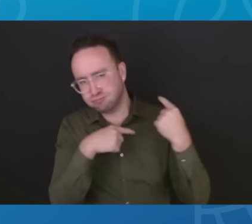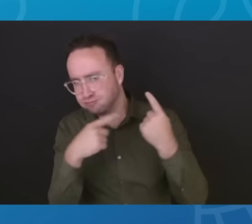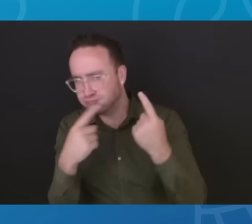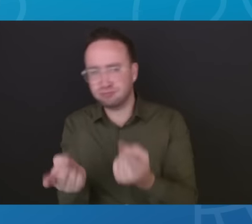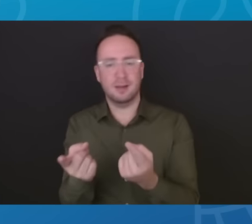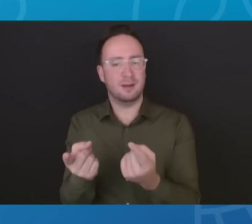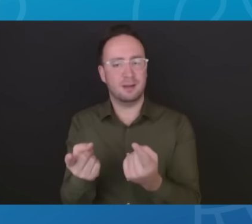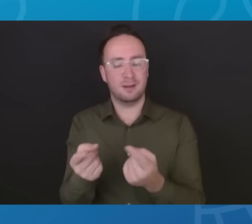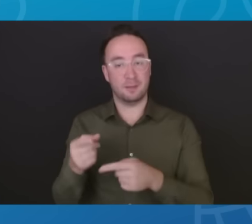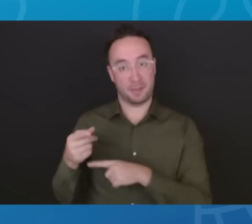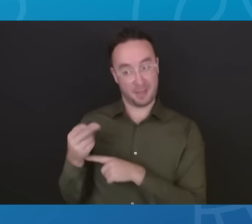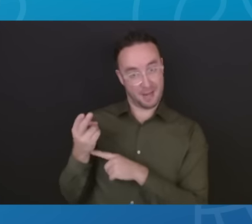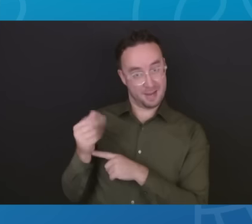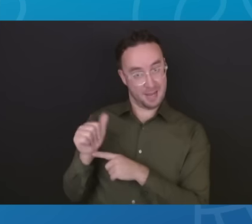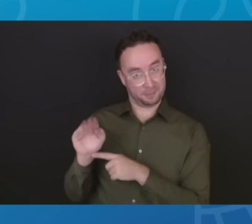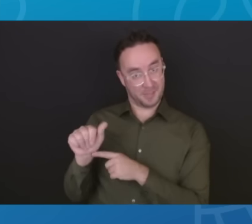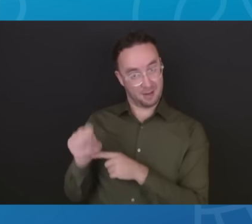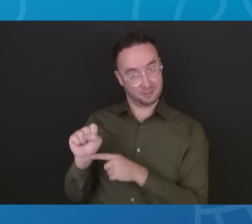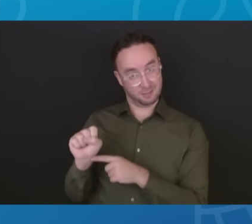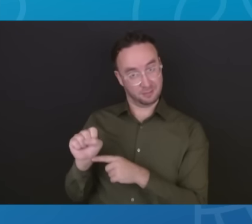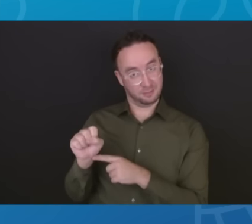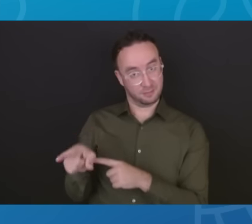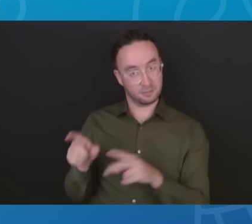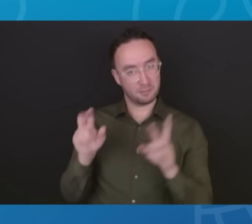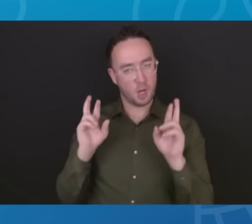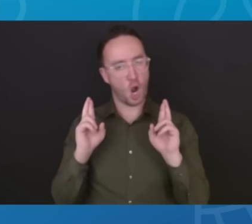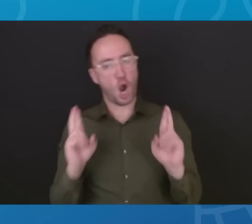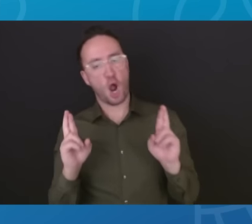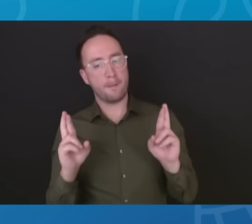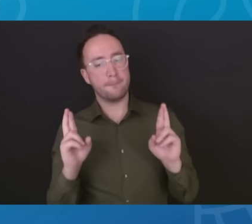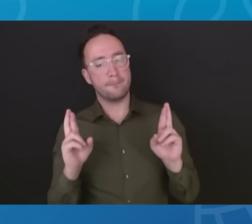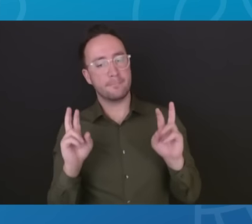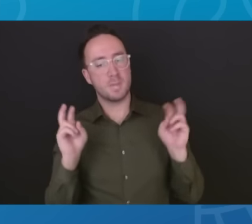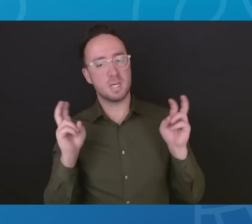hoping for a wider regional war. They have been hoping for a wider